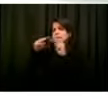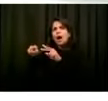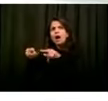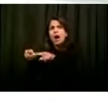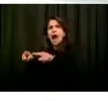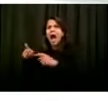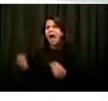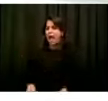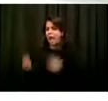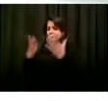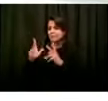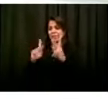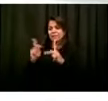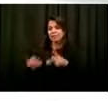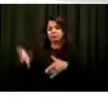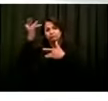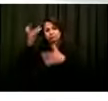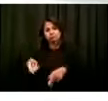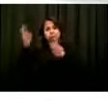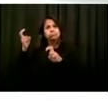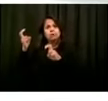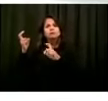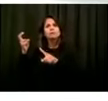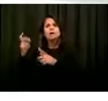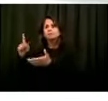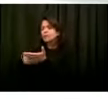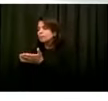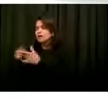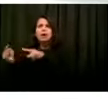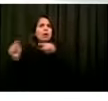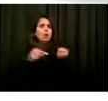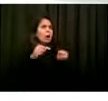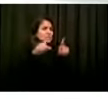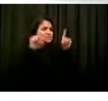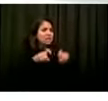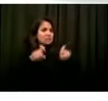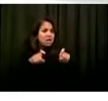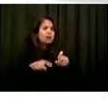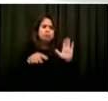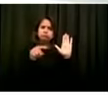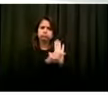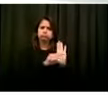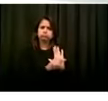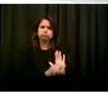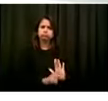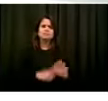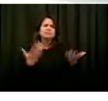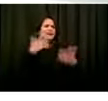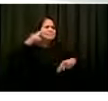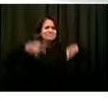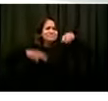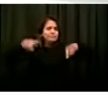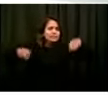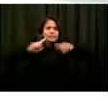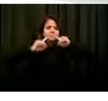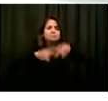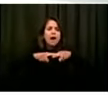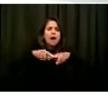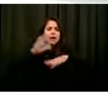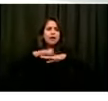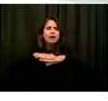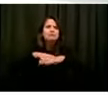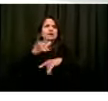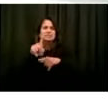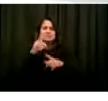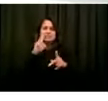monitor the areas of concern, just as Dr. Varma was saying, the test positivity is the best measure for us to figure out